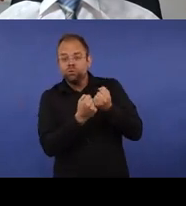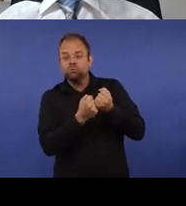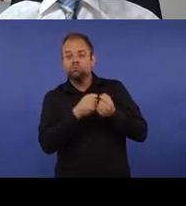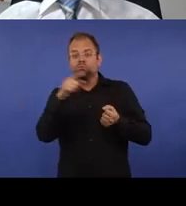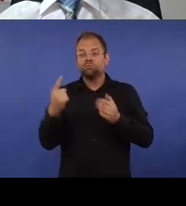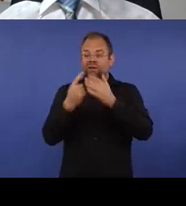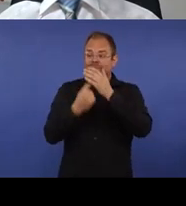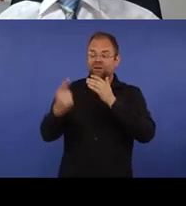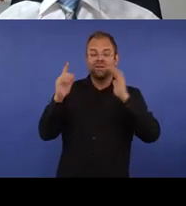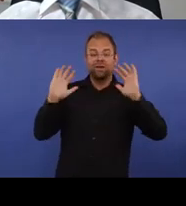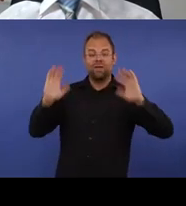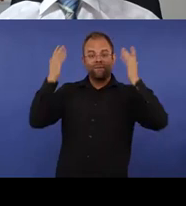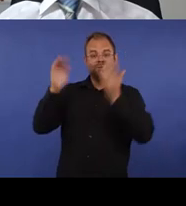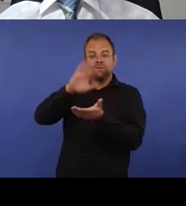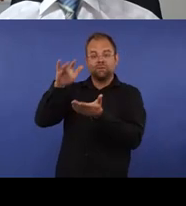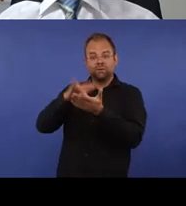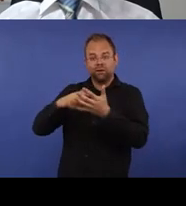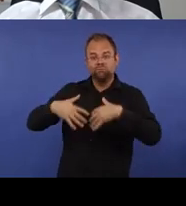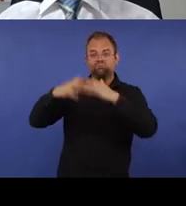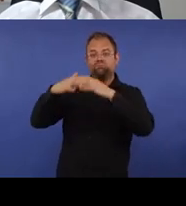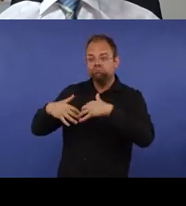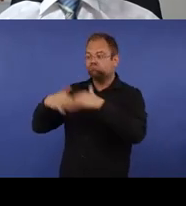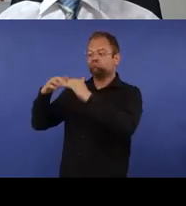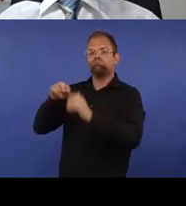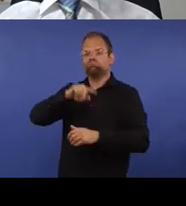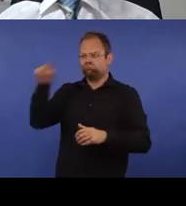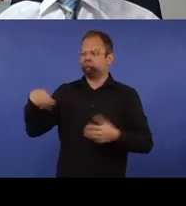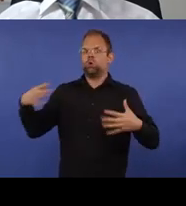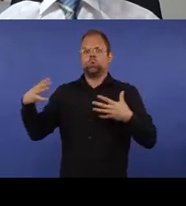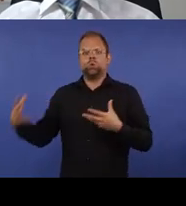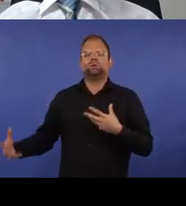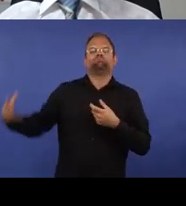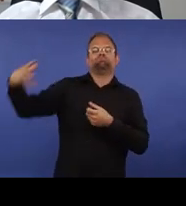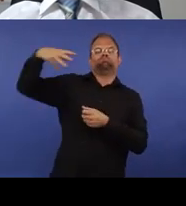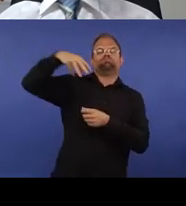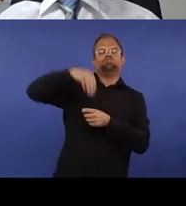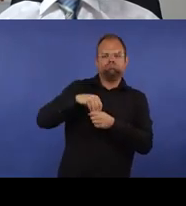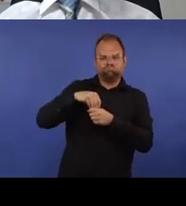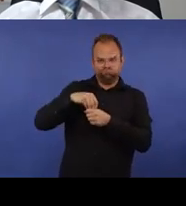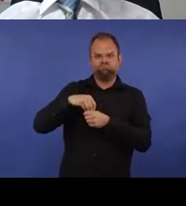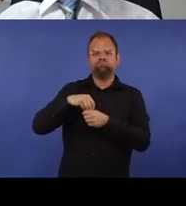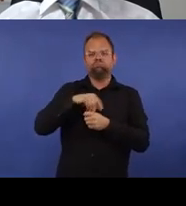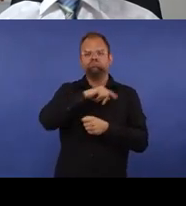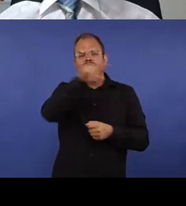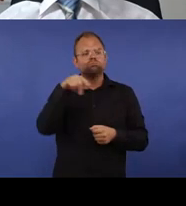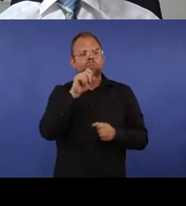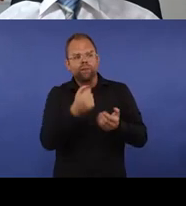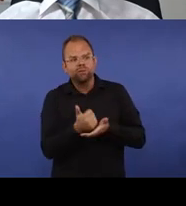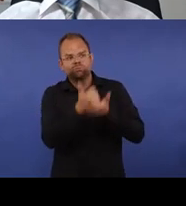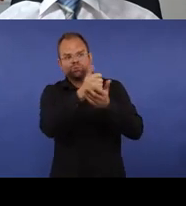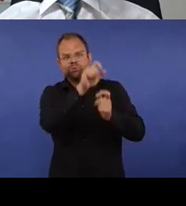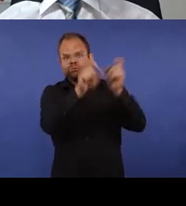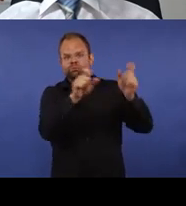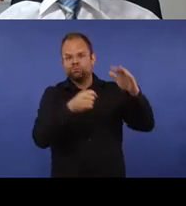communities. We invite you to join us in this mission. Thank you. Thank you very much. Thank you to all the